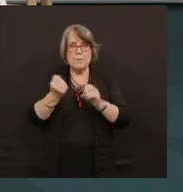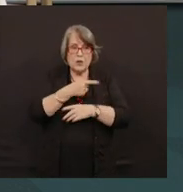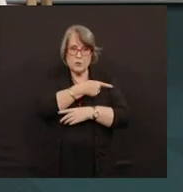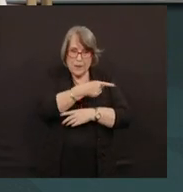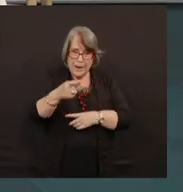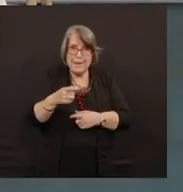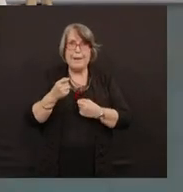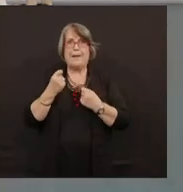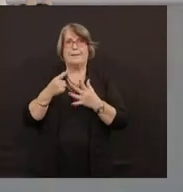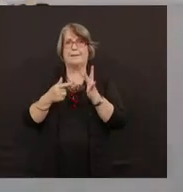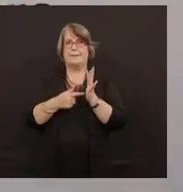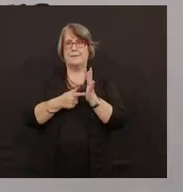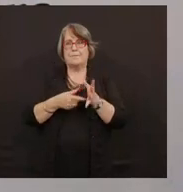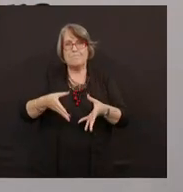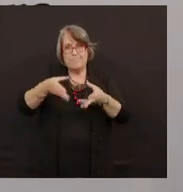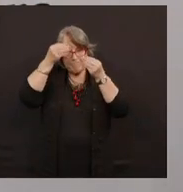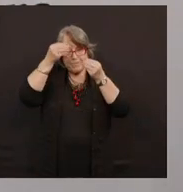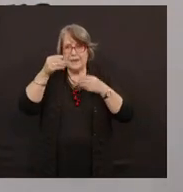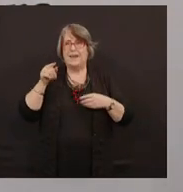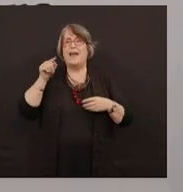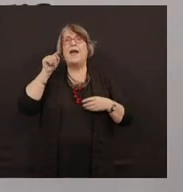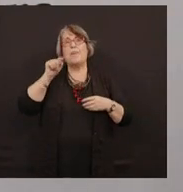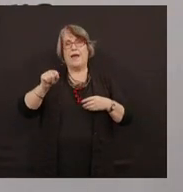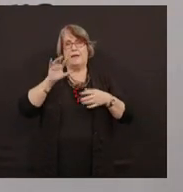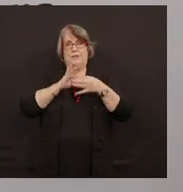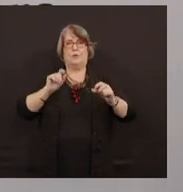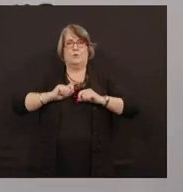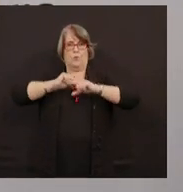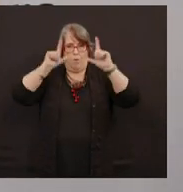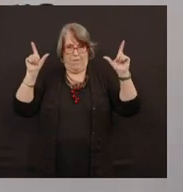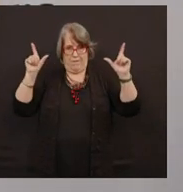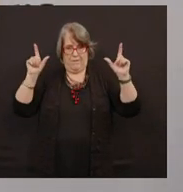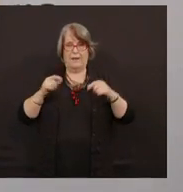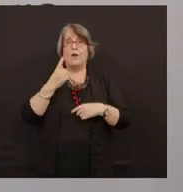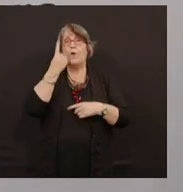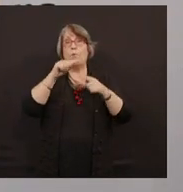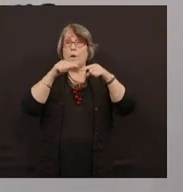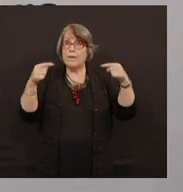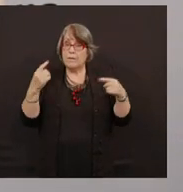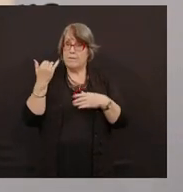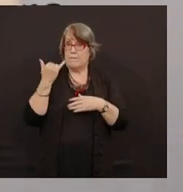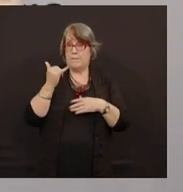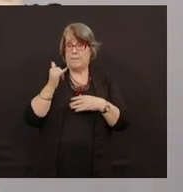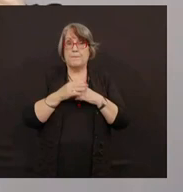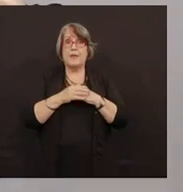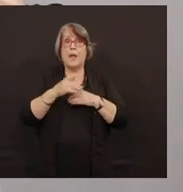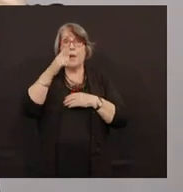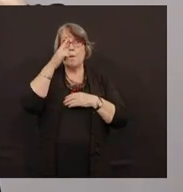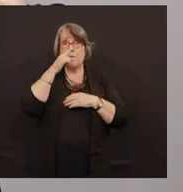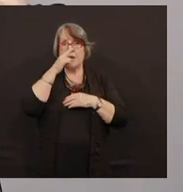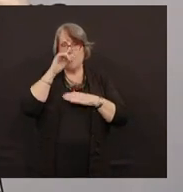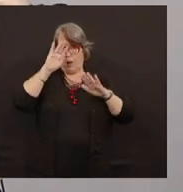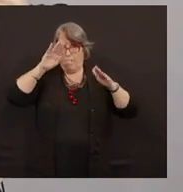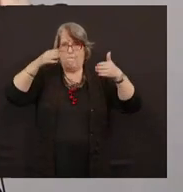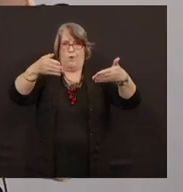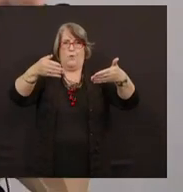get it? I think that comes back to awareness. So I think that one of the things might be that people are very